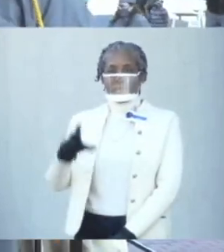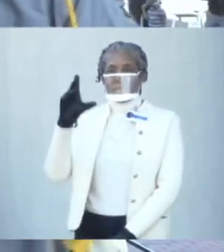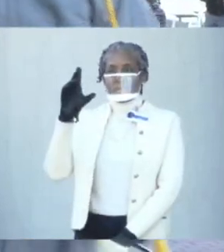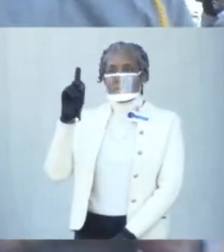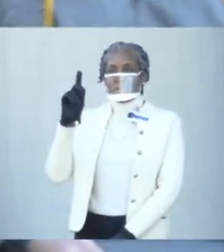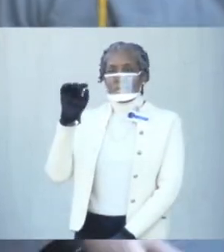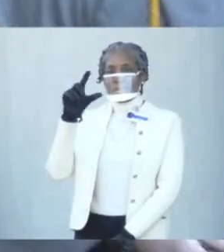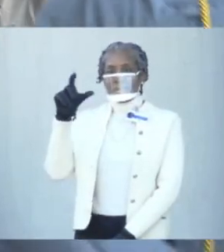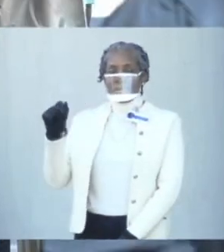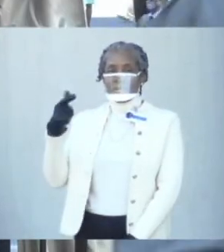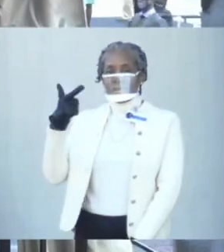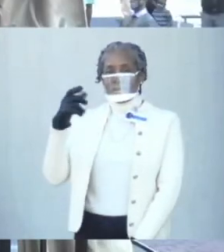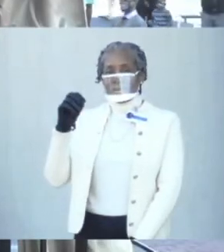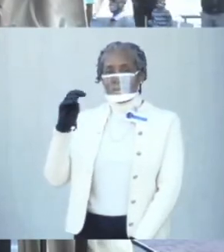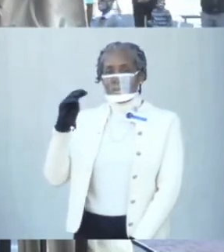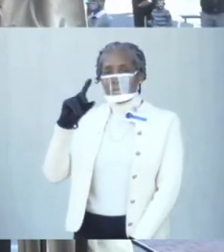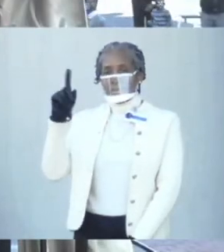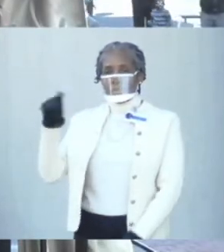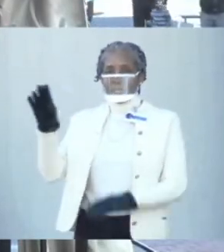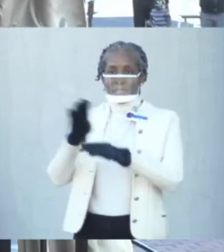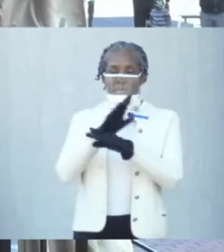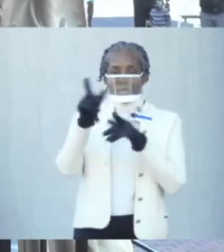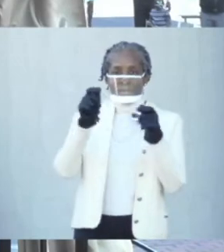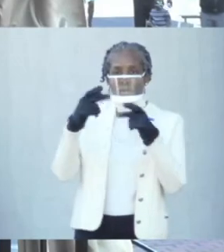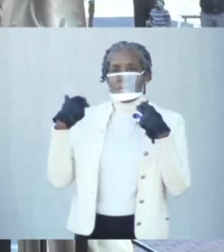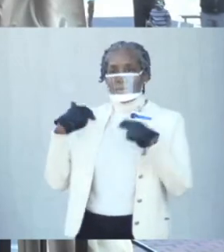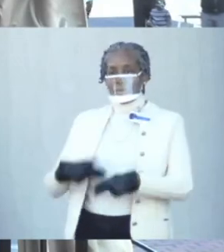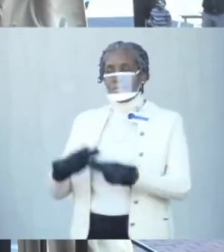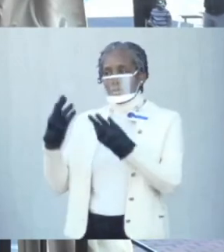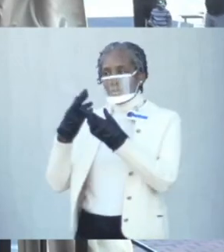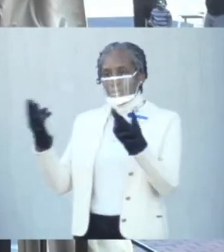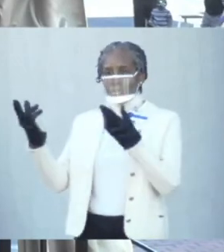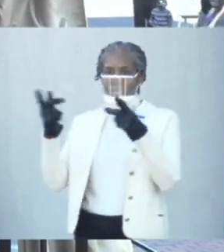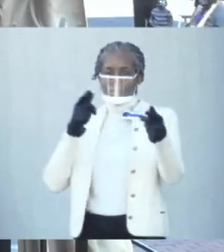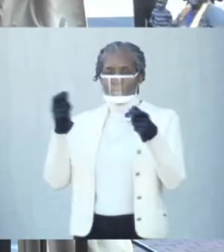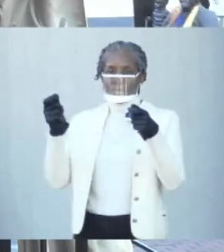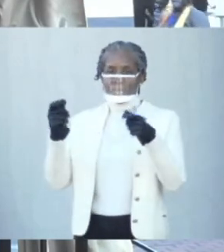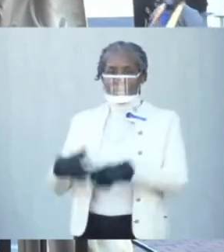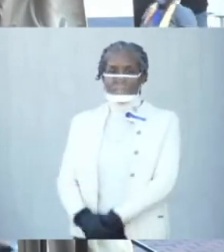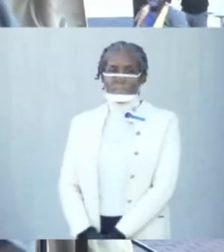Evelyn Gomez, Business Administration, Human Resources Management.